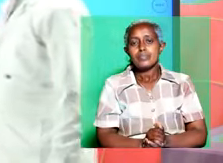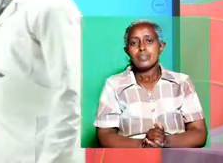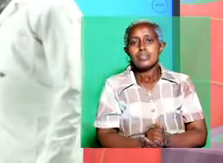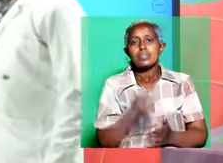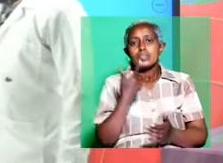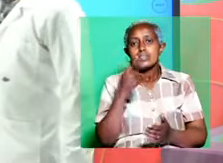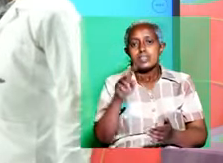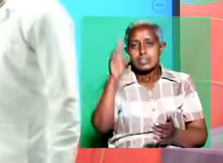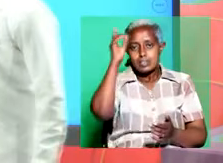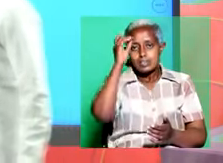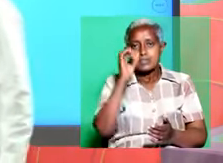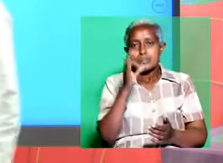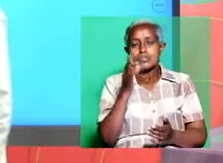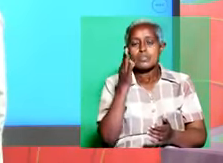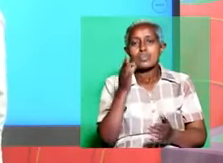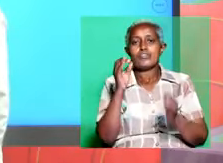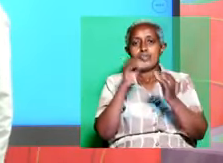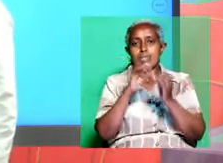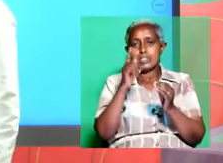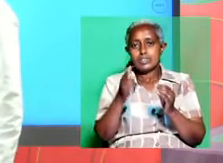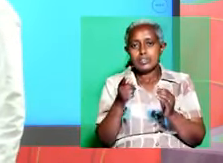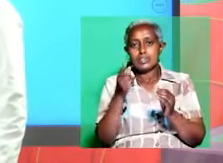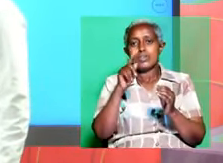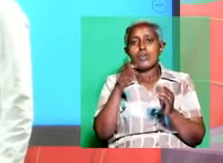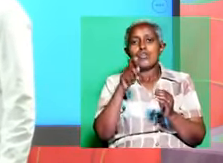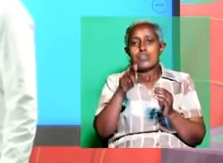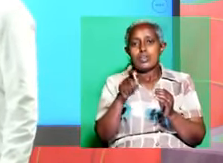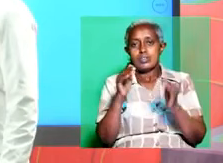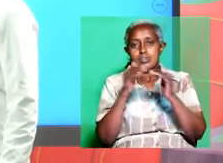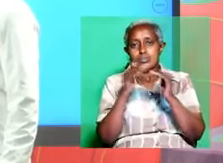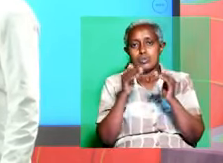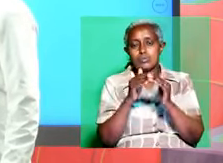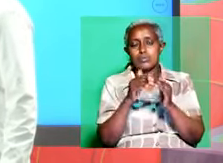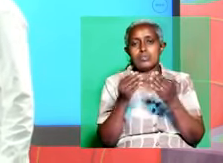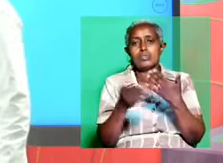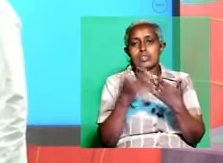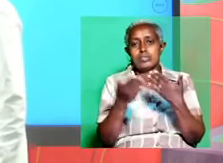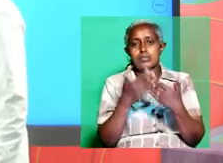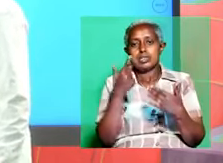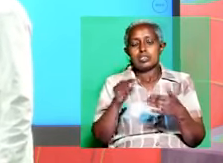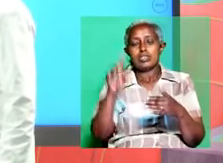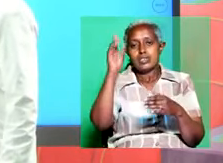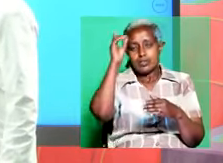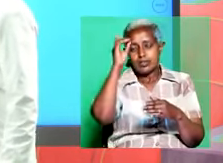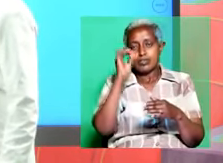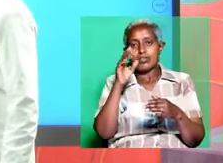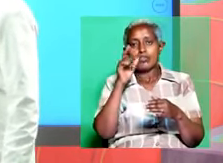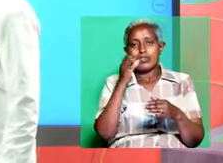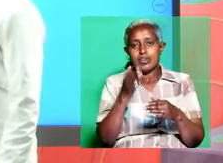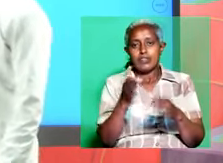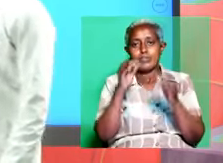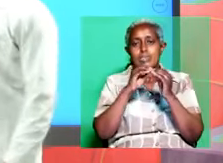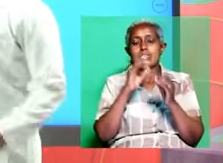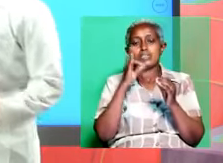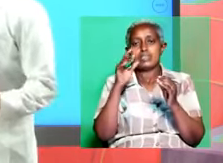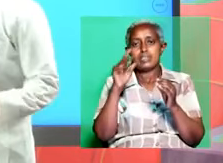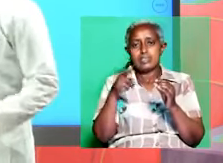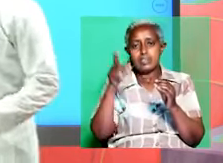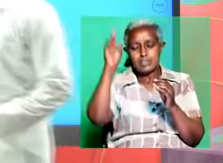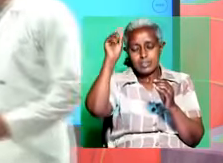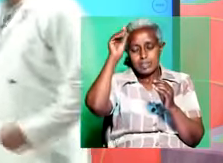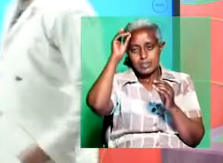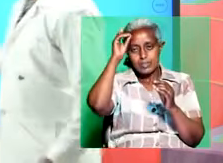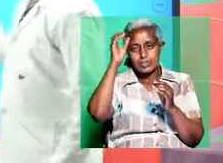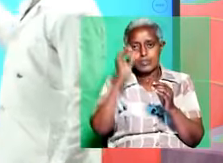the derivative of f plus g of x is equal to simply the derivative of f plus the derivative of g.